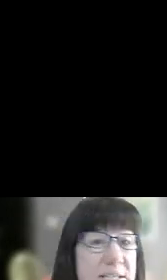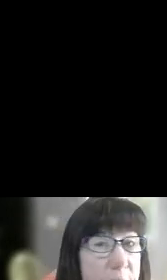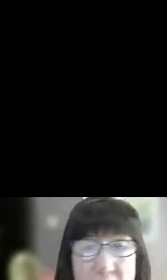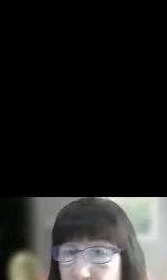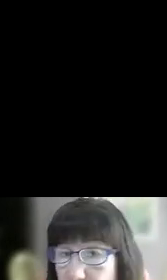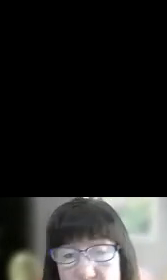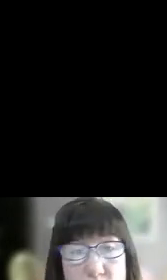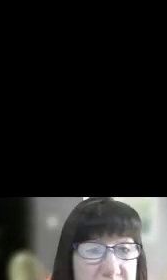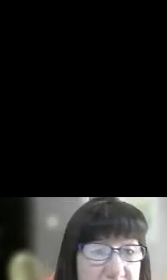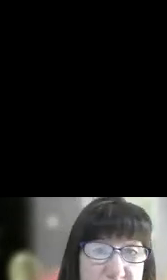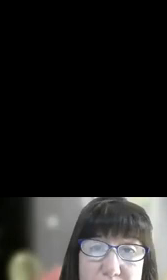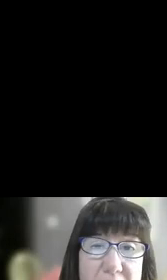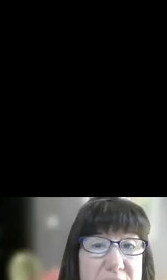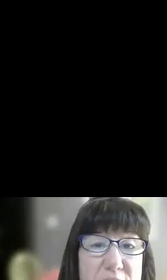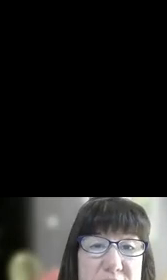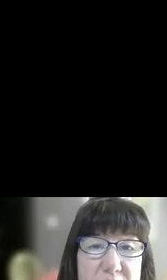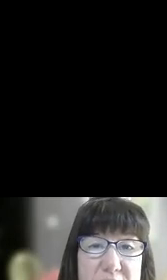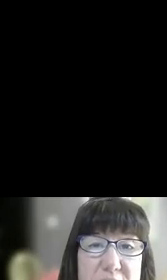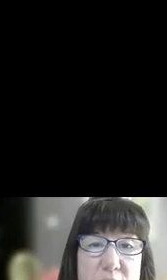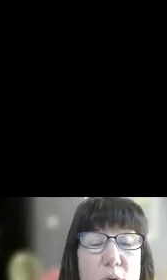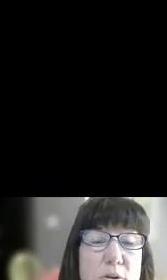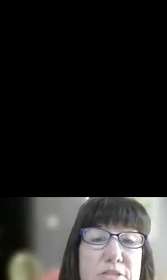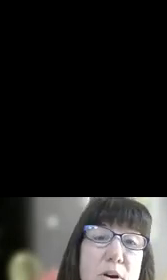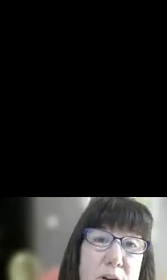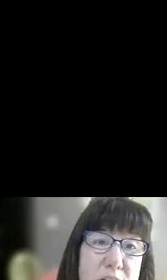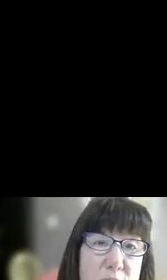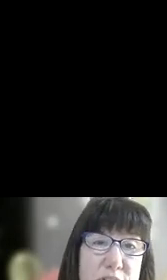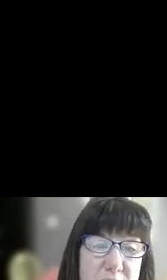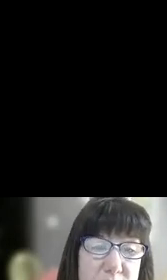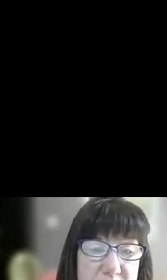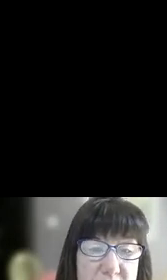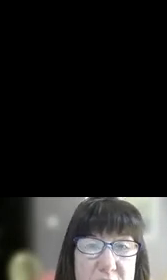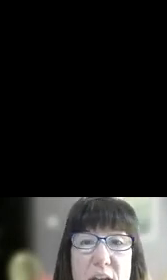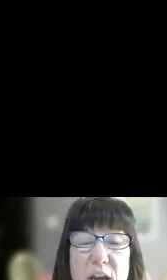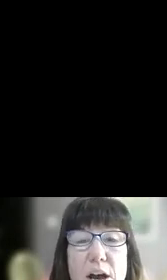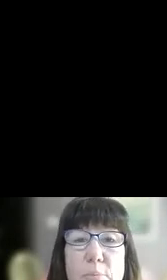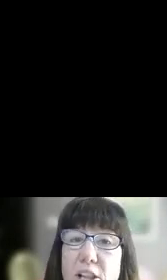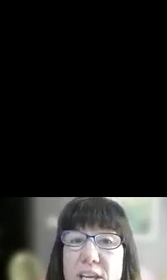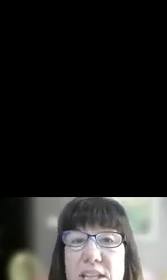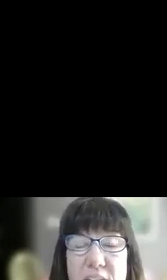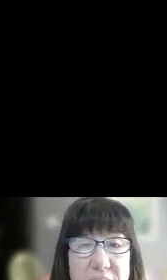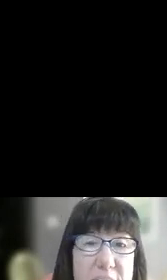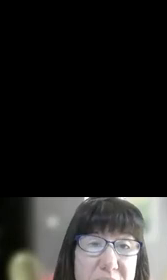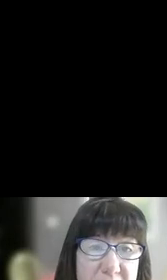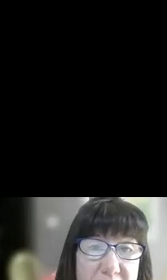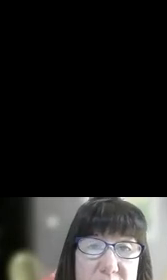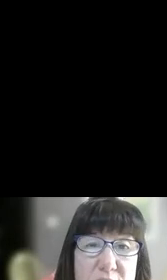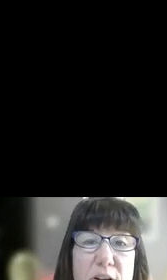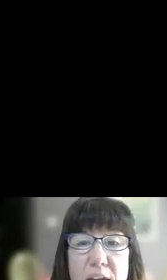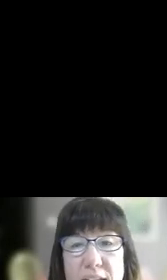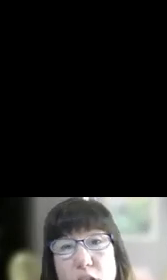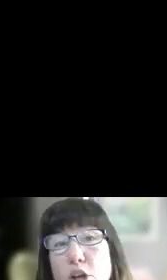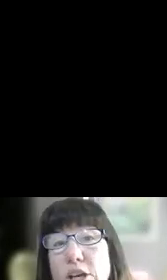take a sampling of courses from any of those areas, or if you already know what you're interested in, by looking at the academic